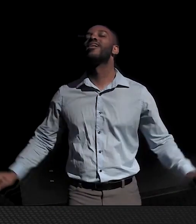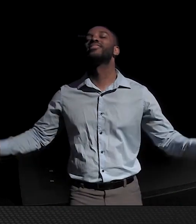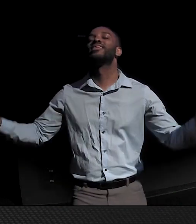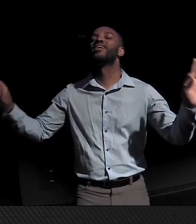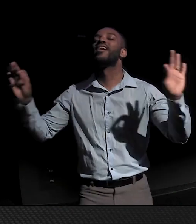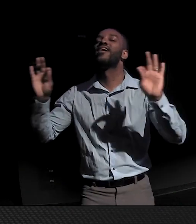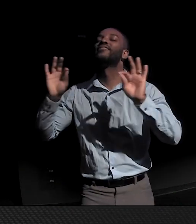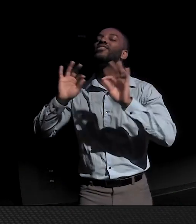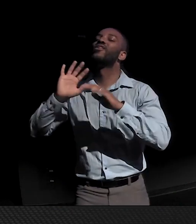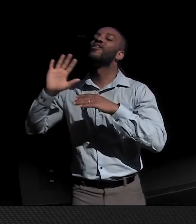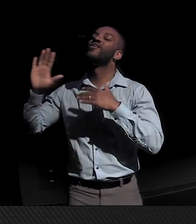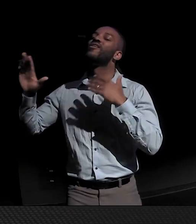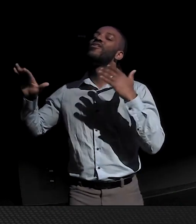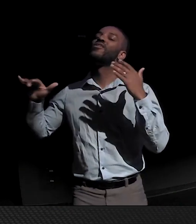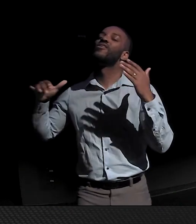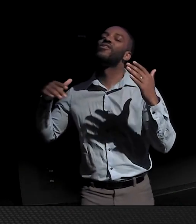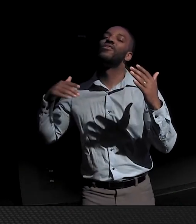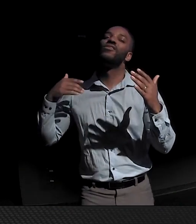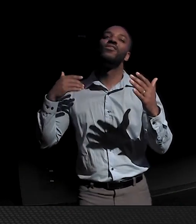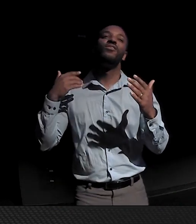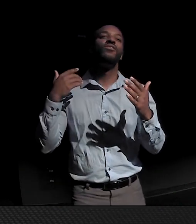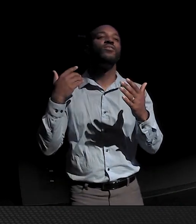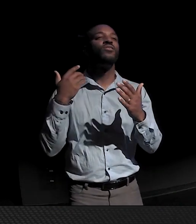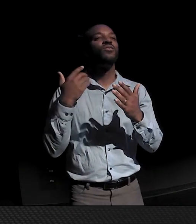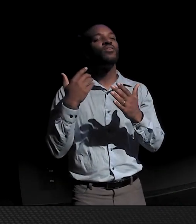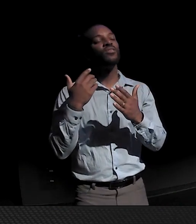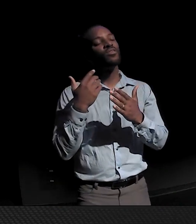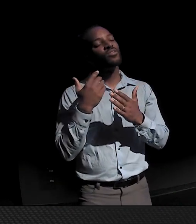You're worthy of it all.